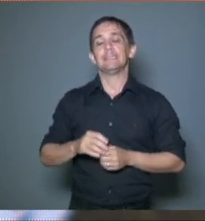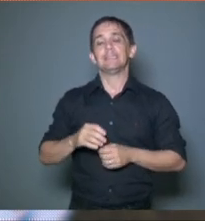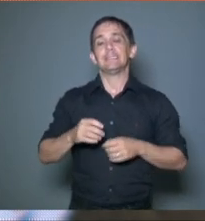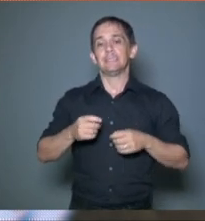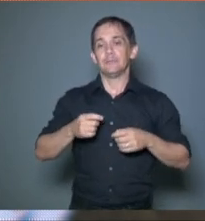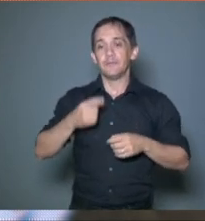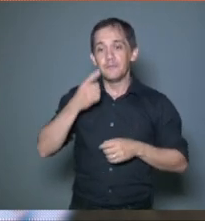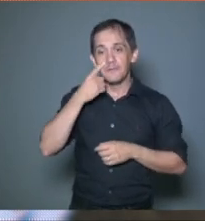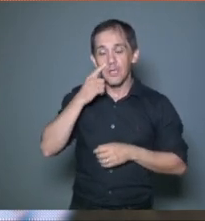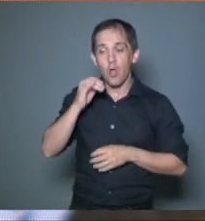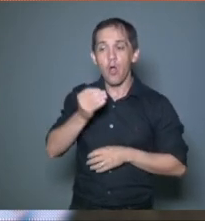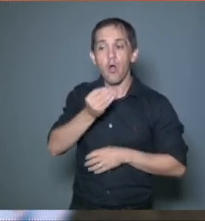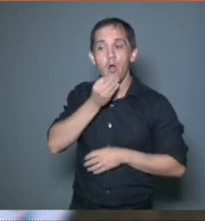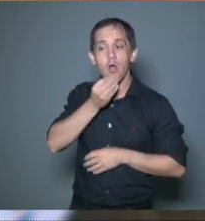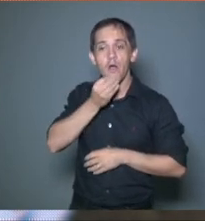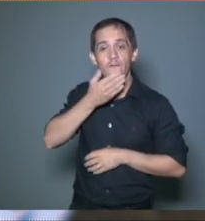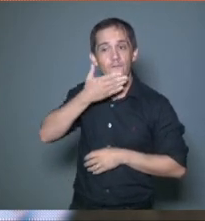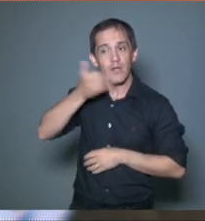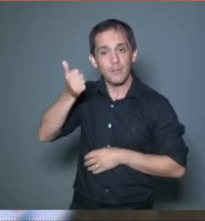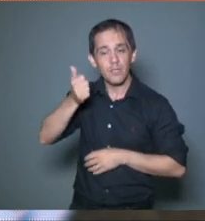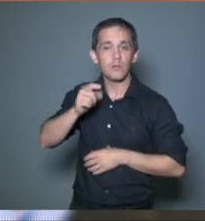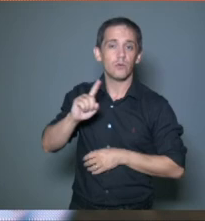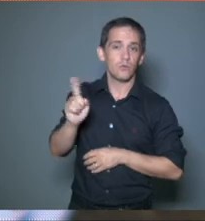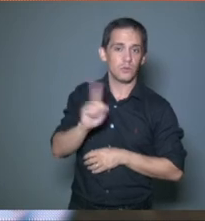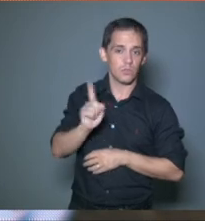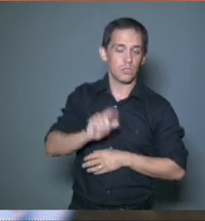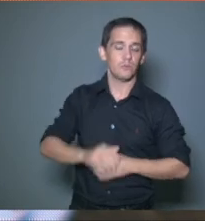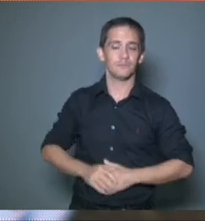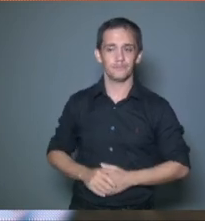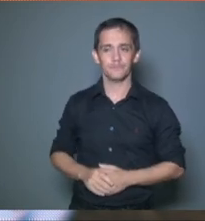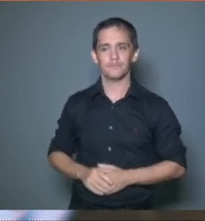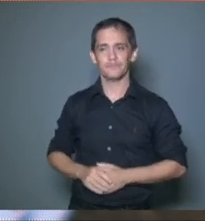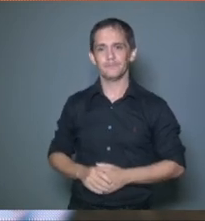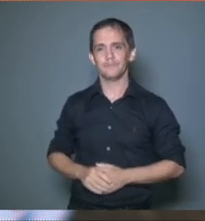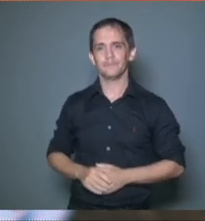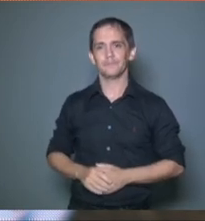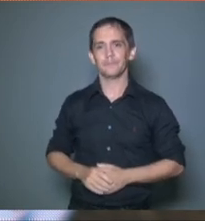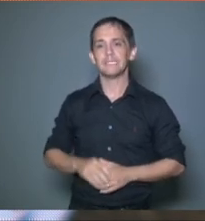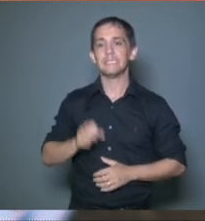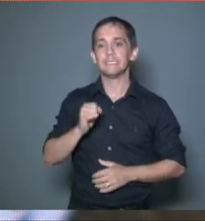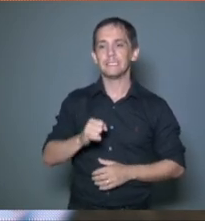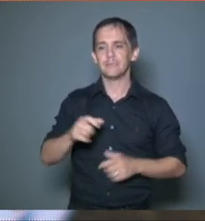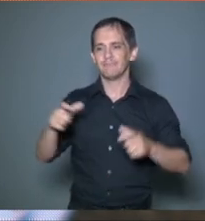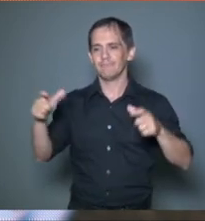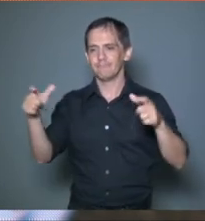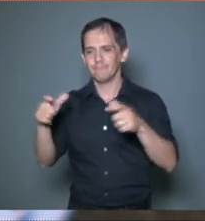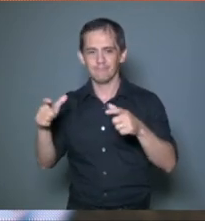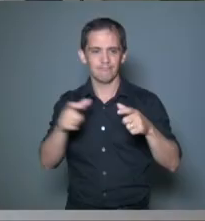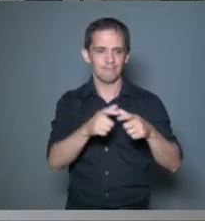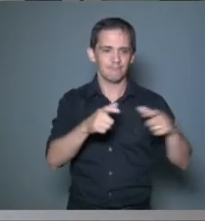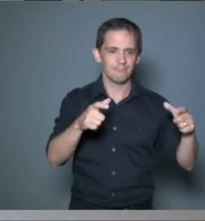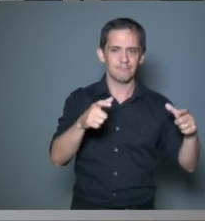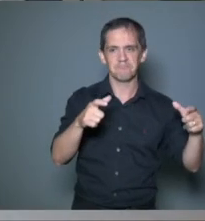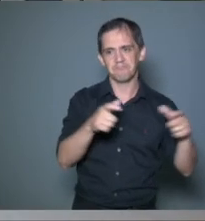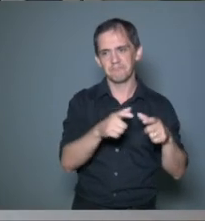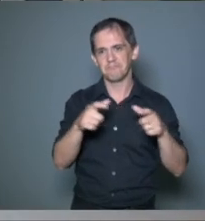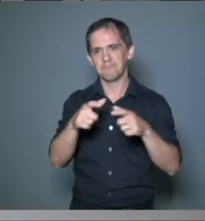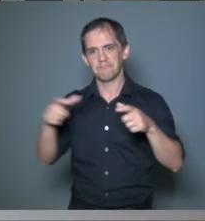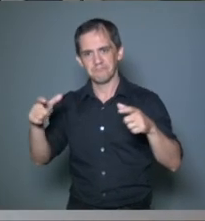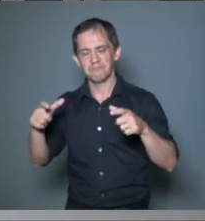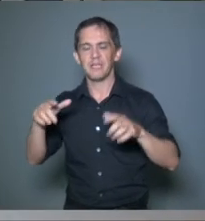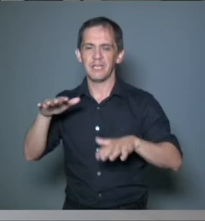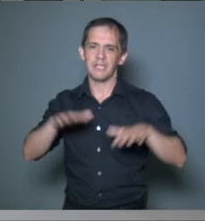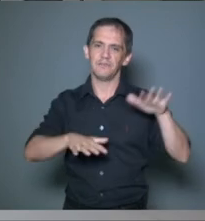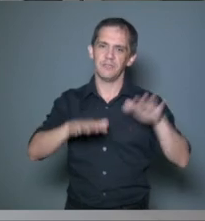If we can grow leasing a lot, we will do it, even if that changes that 1/3 to 2/3